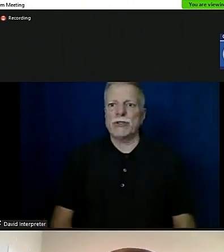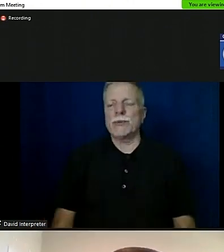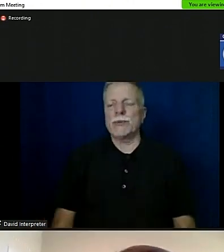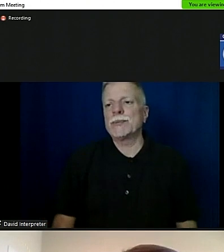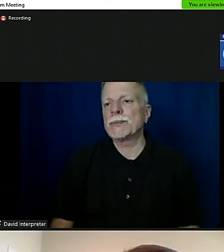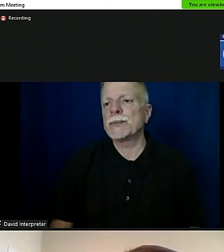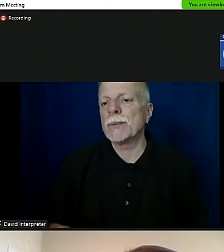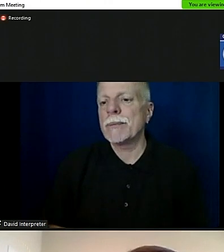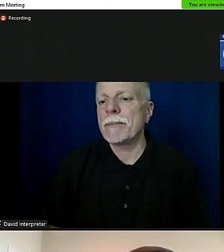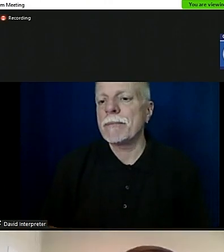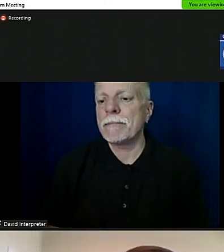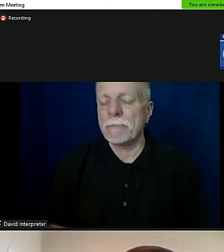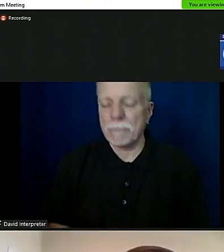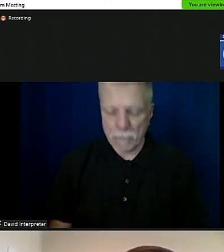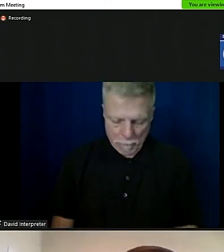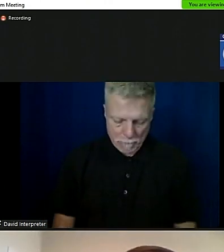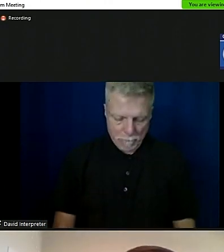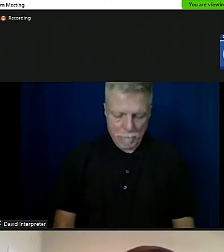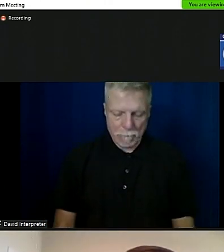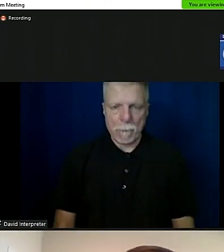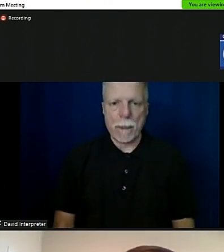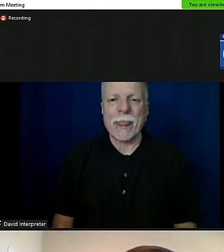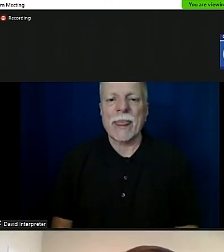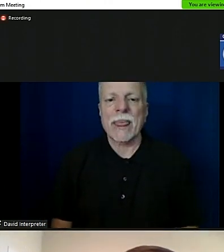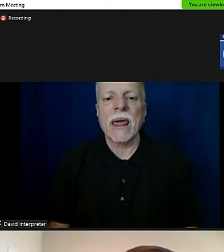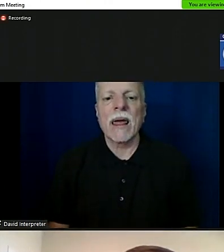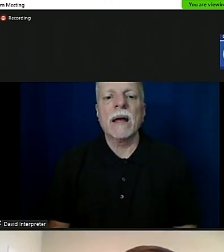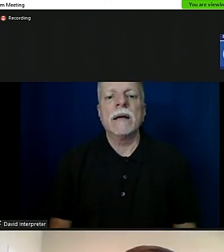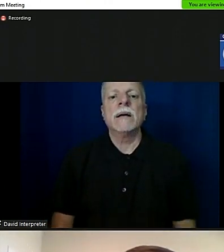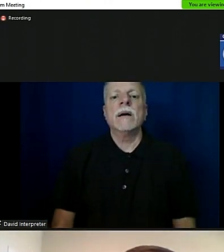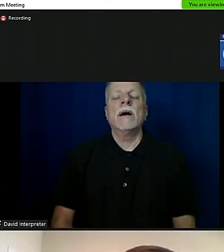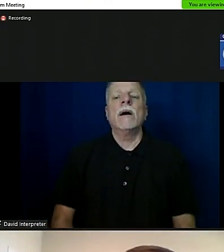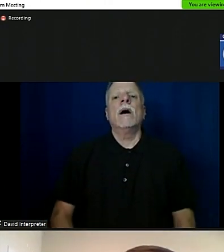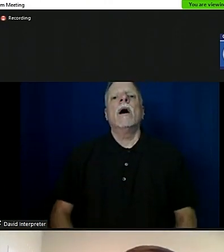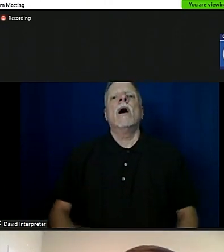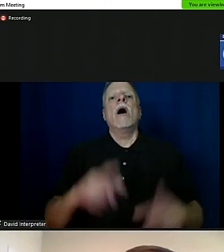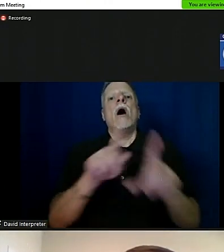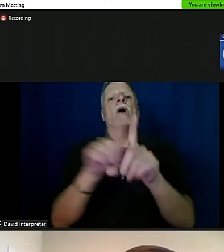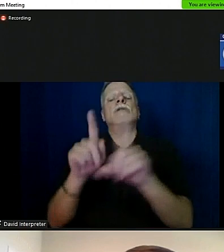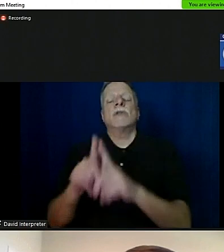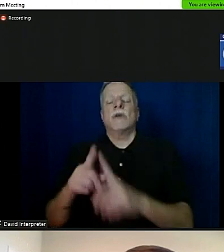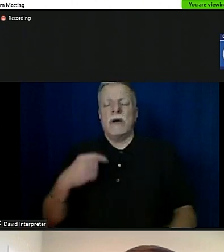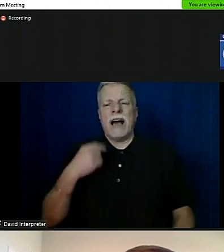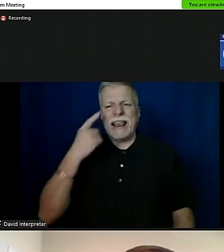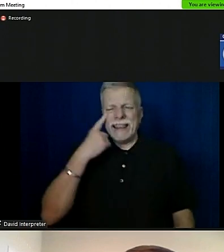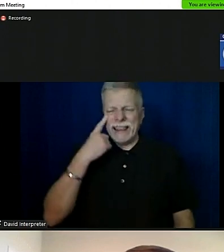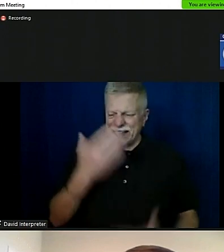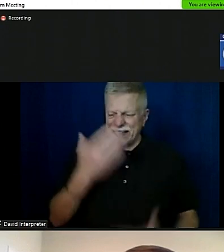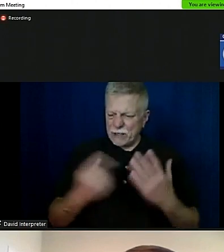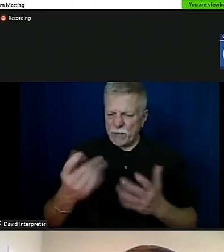All right. Well, I want to, I also want to say that I believe that there was a question about the